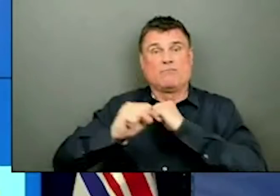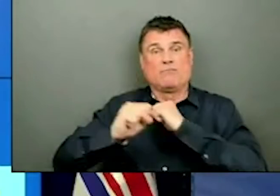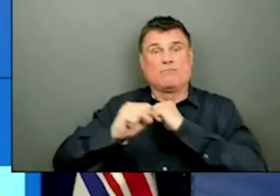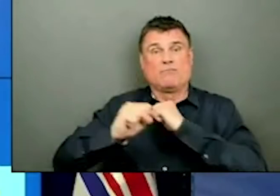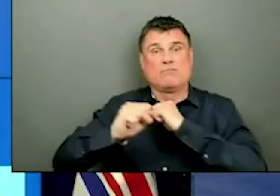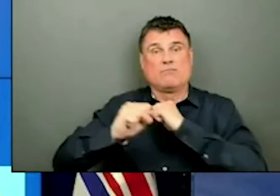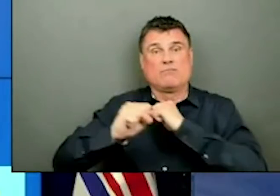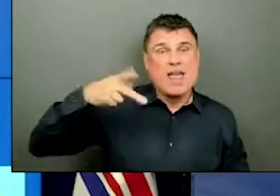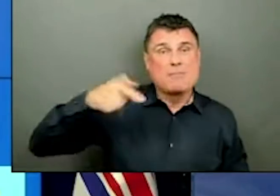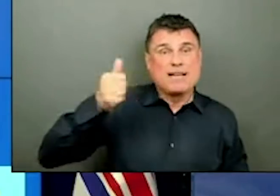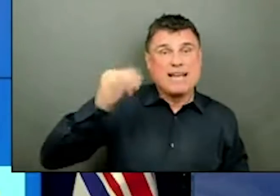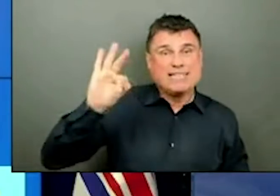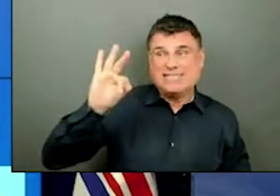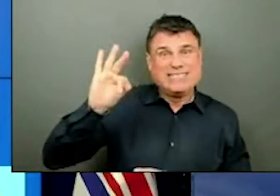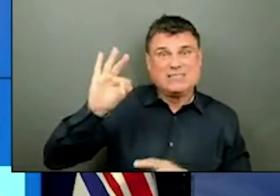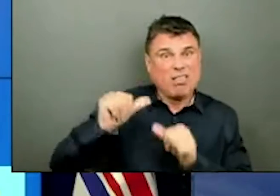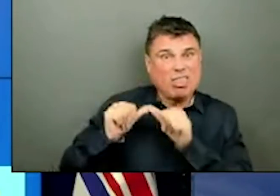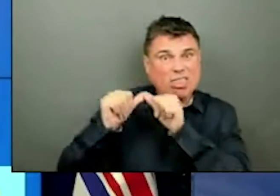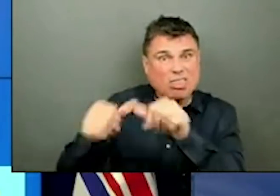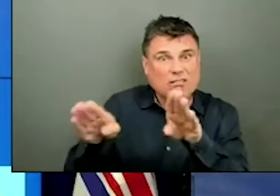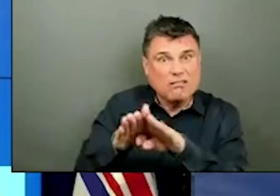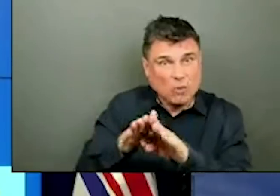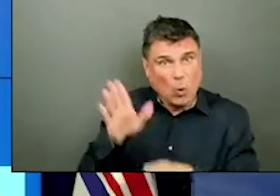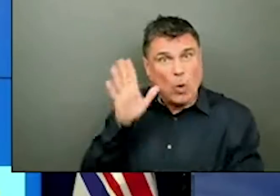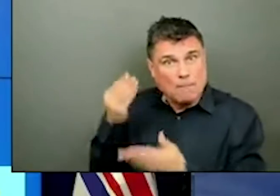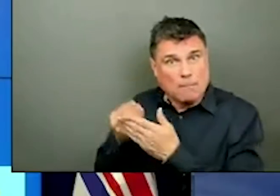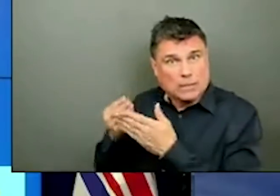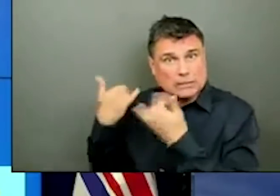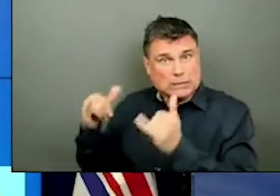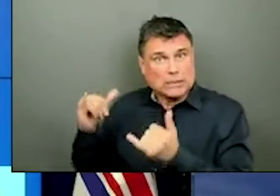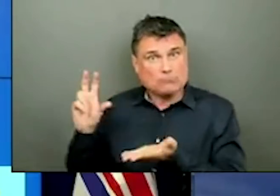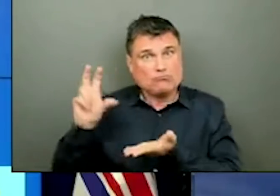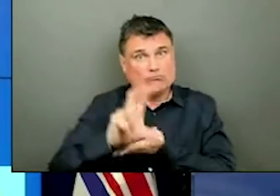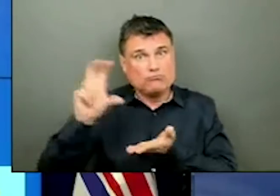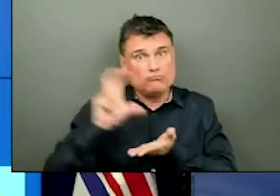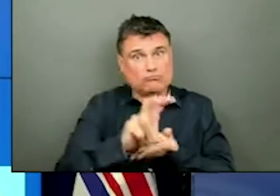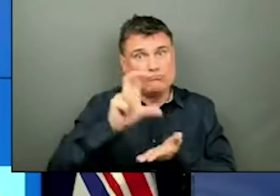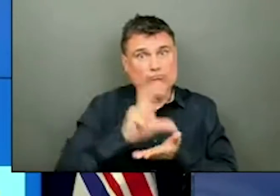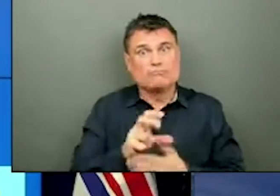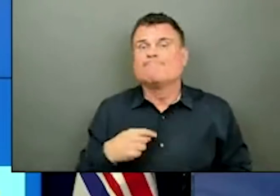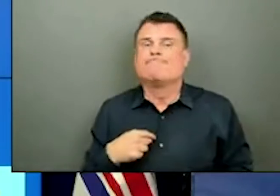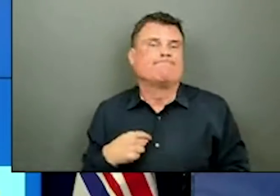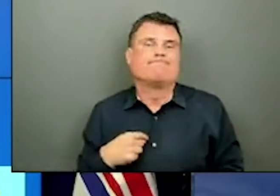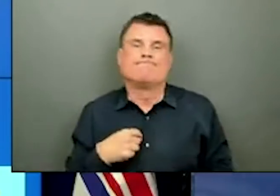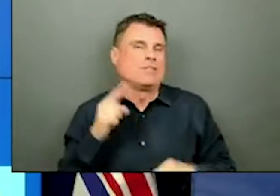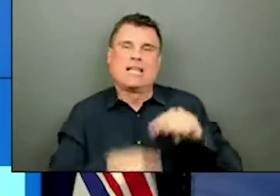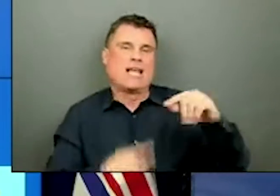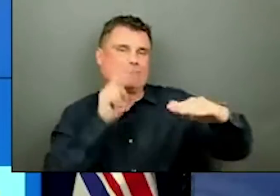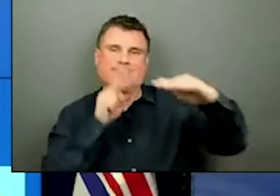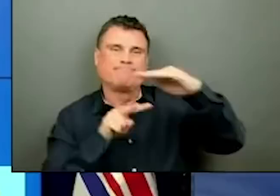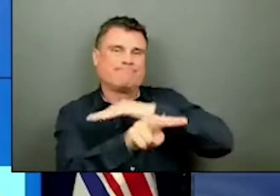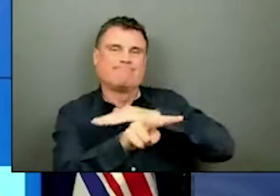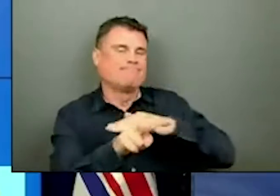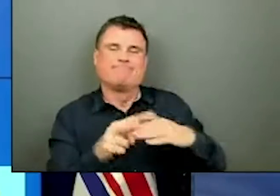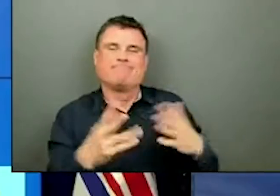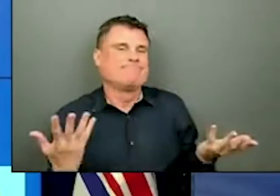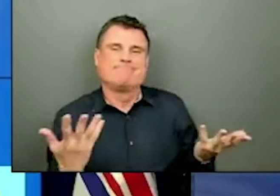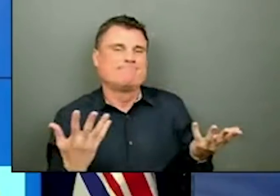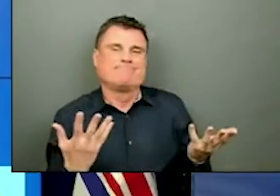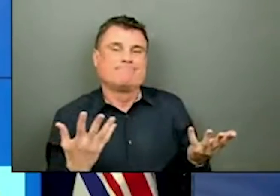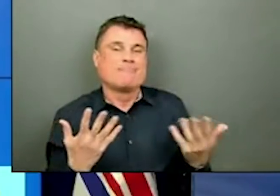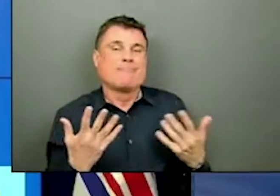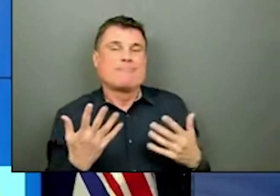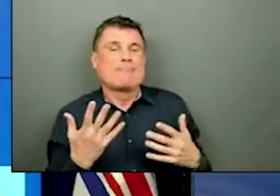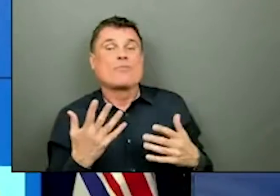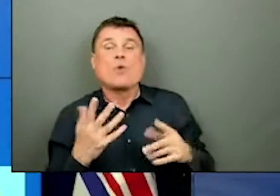grant? Well, I'm not going to speculate on whether it's going to be extended or not. It's a little bit out of